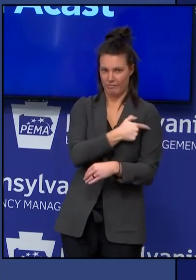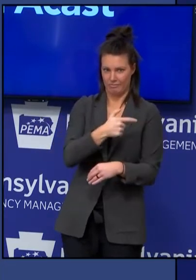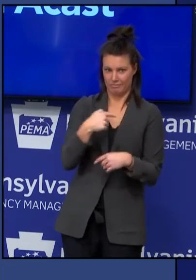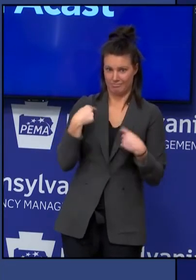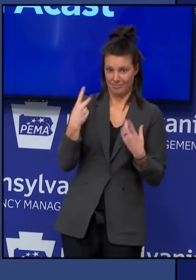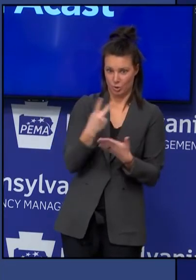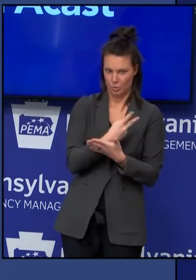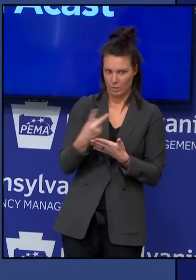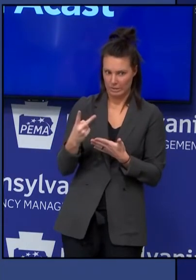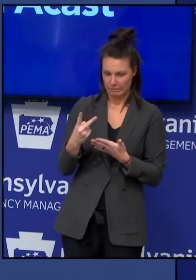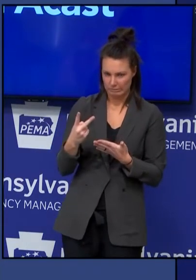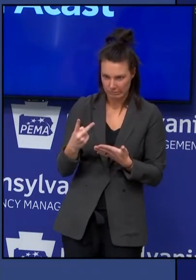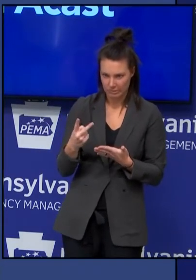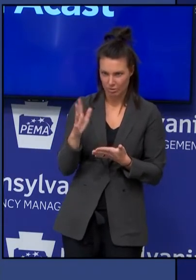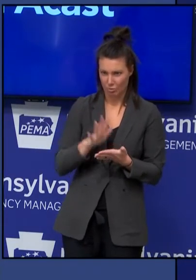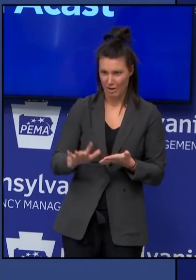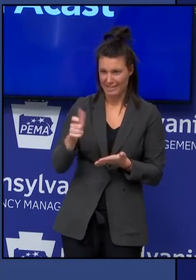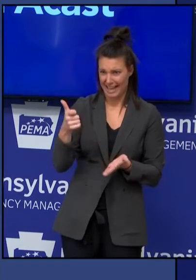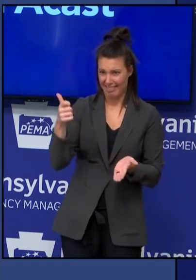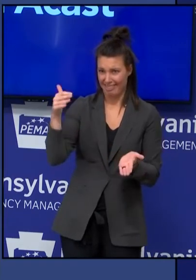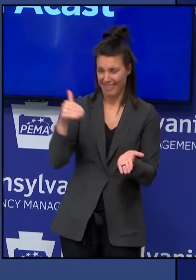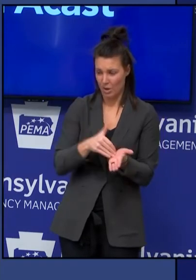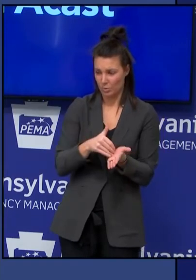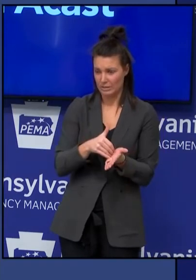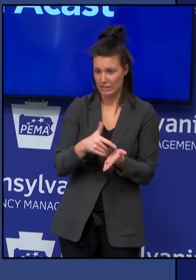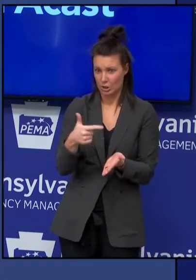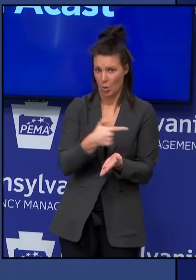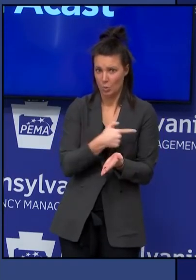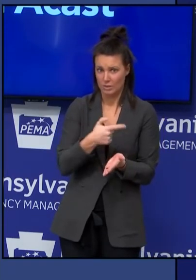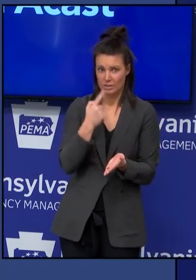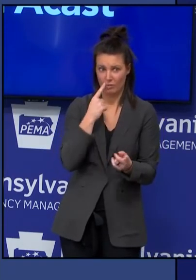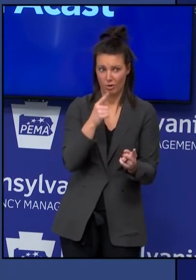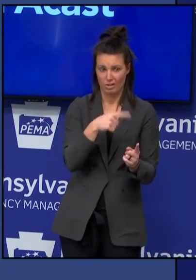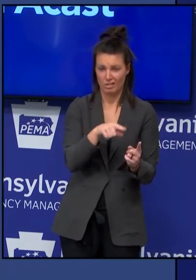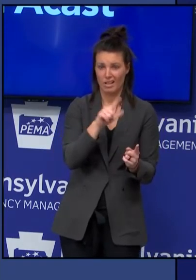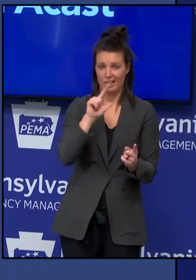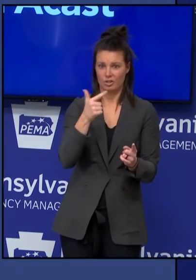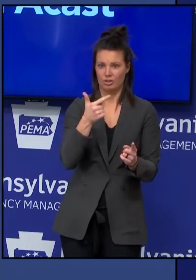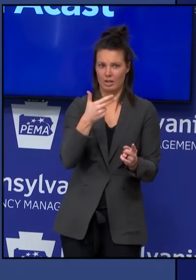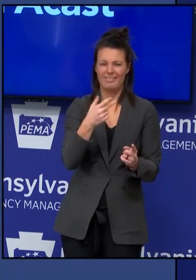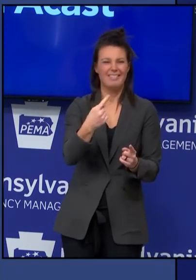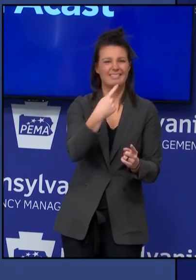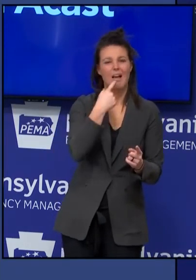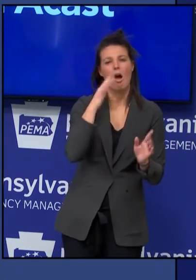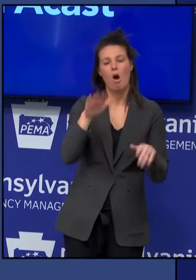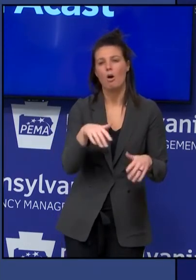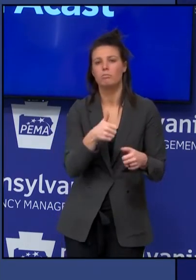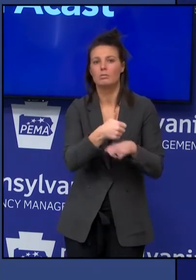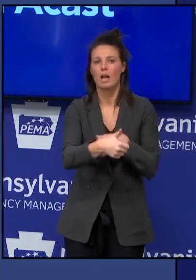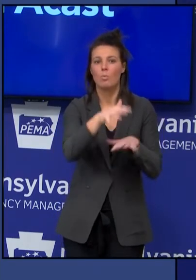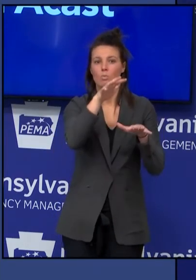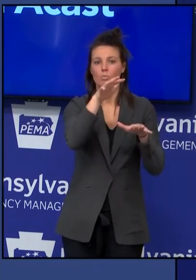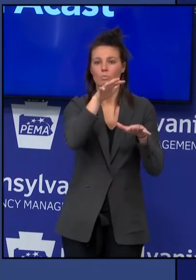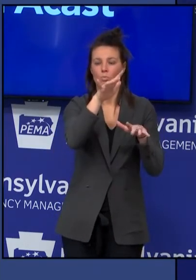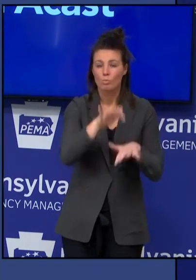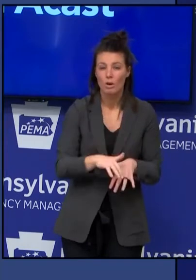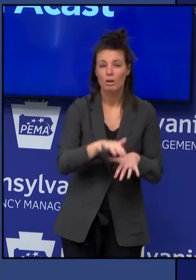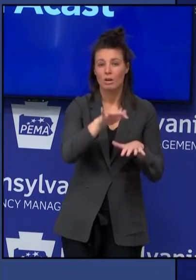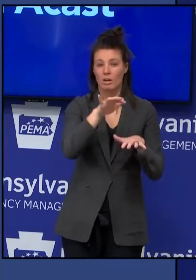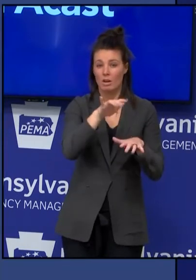totaling around 10,000 doses for providers like that. They're saying it's because of weather, but could it also have to do with